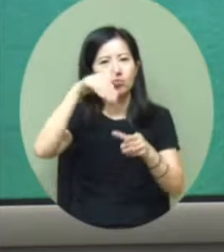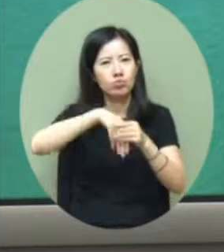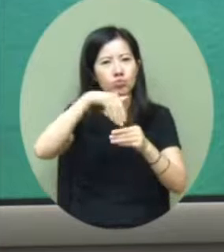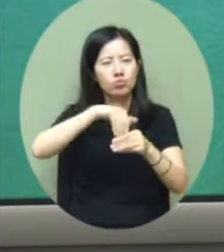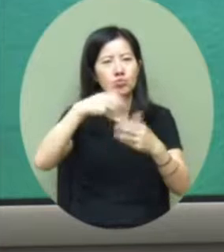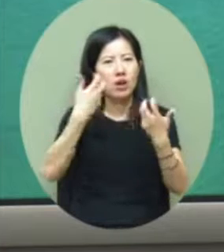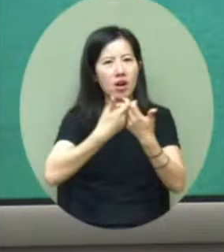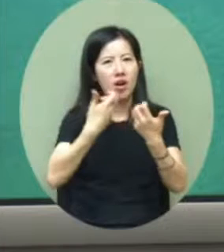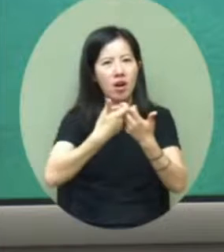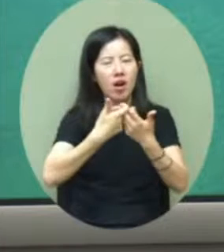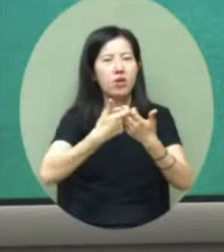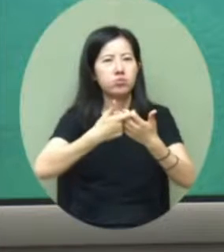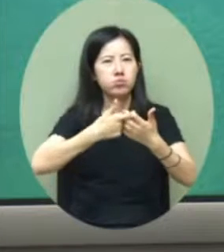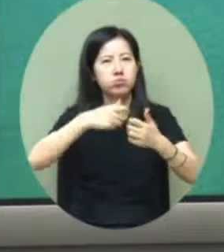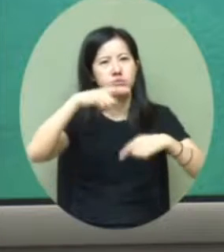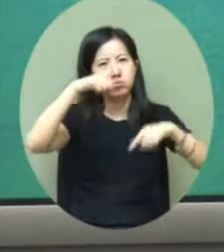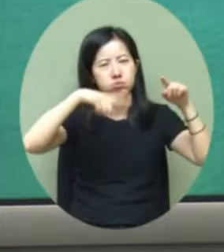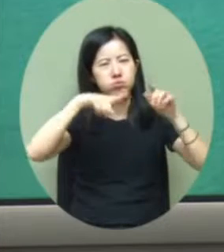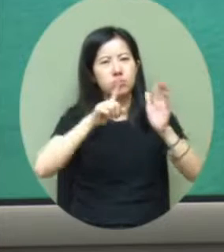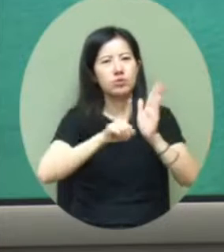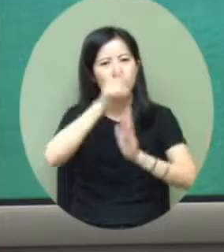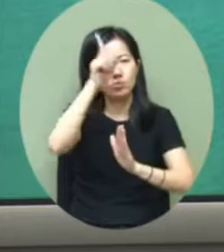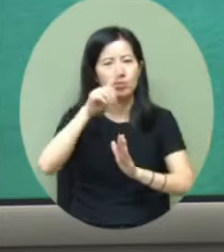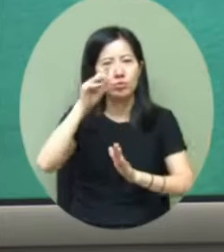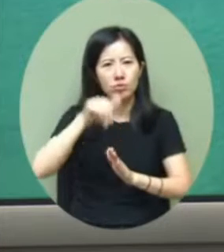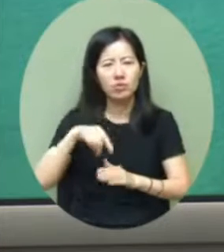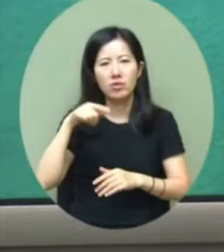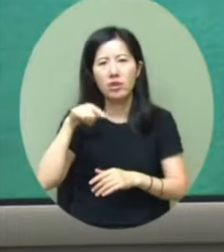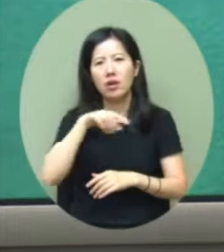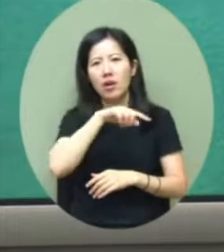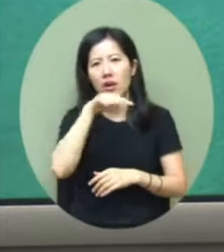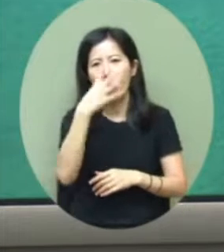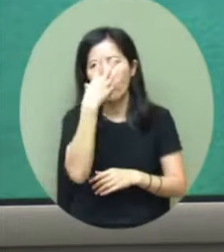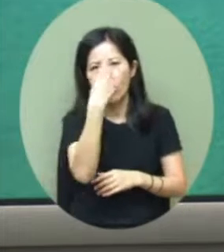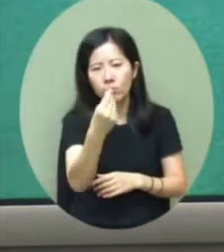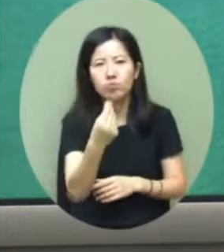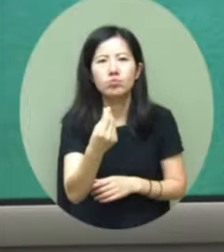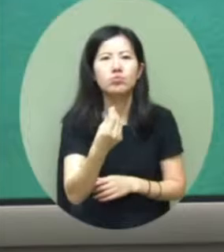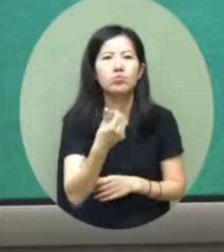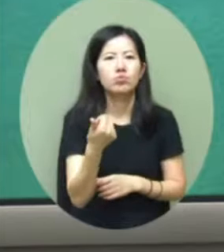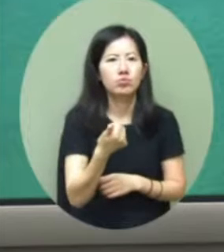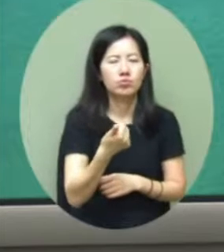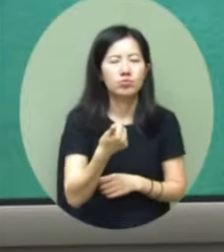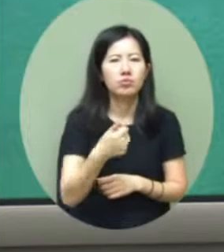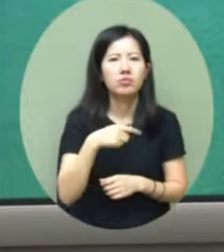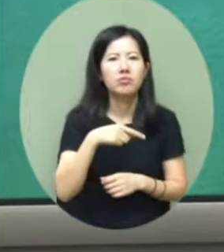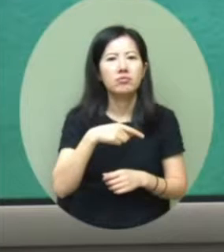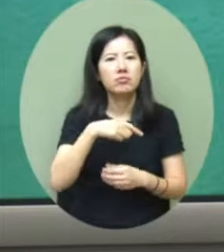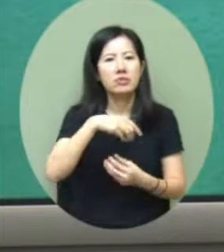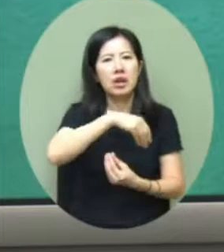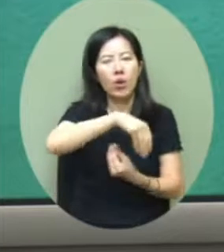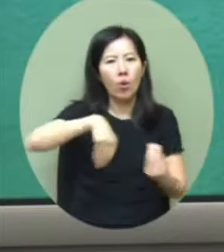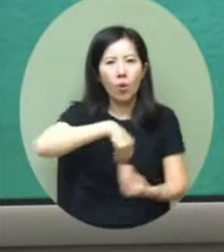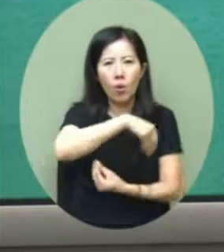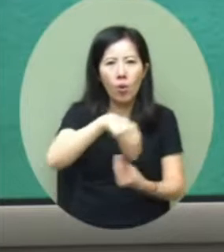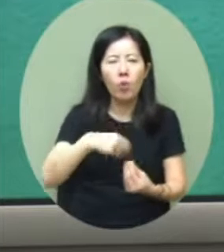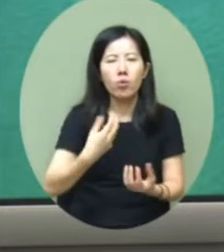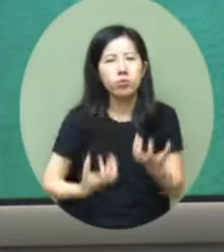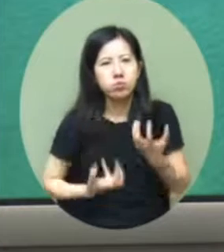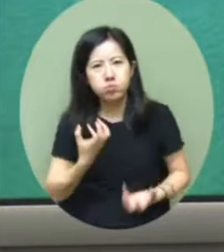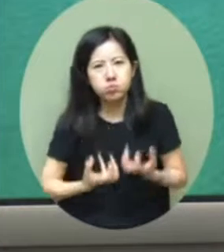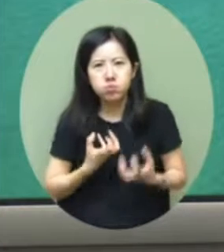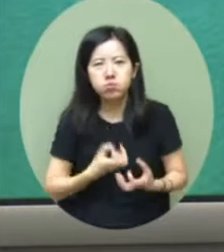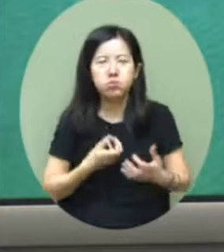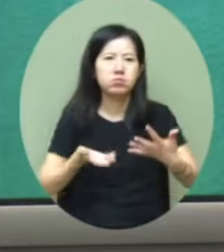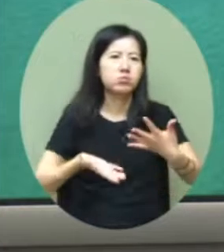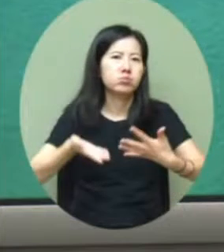the enterprises on the mainland. When they come to get listed in Hong